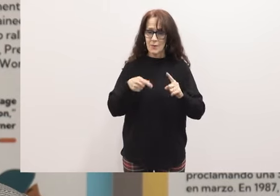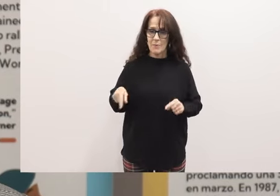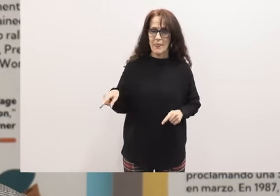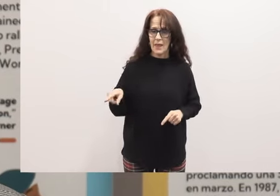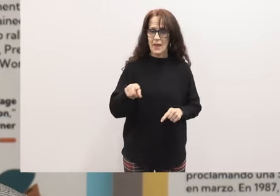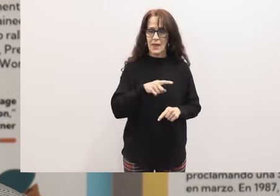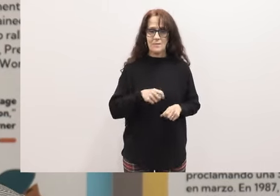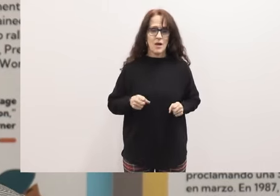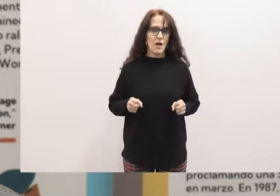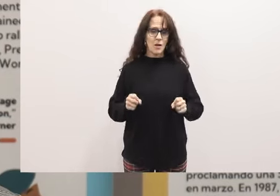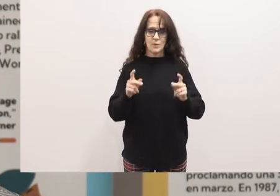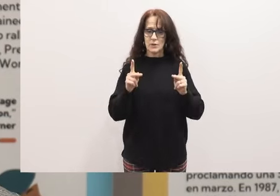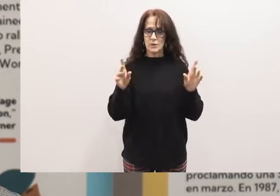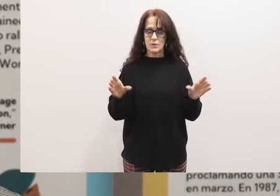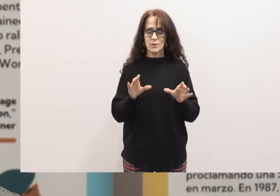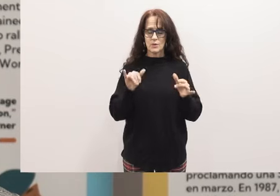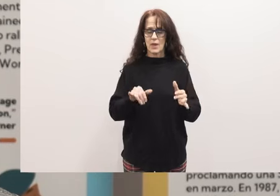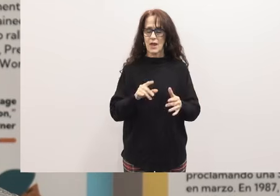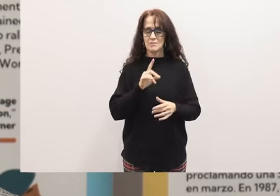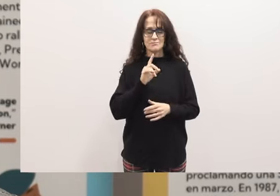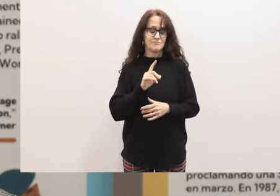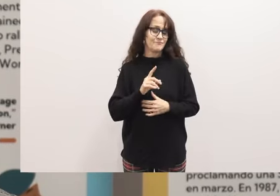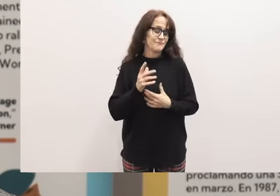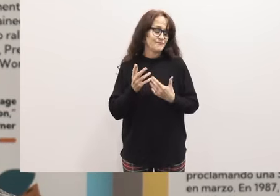the opportunity to do that is just